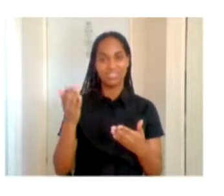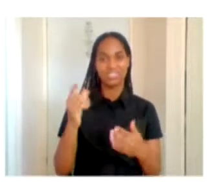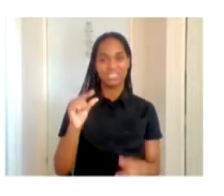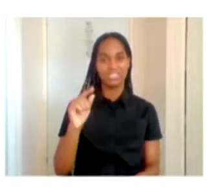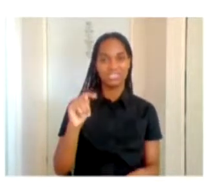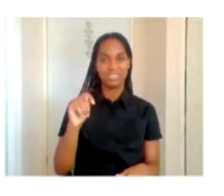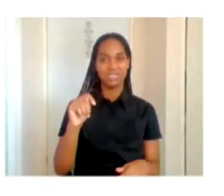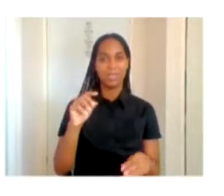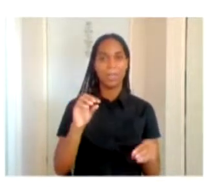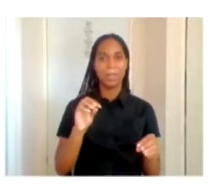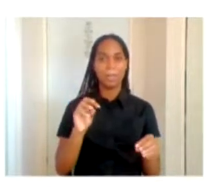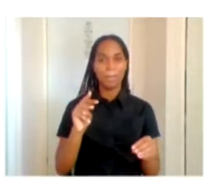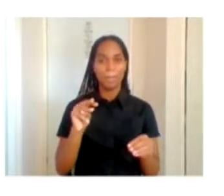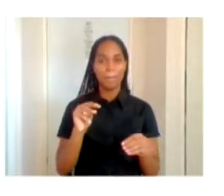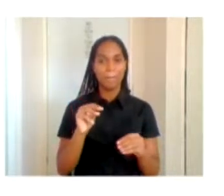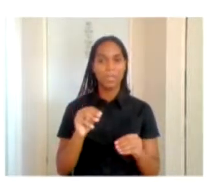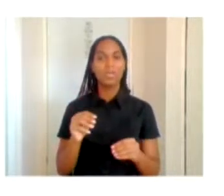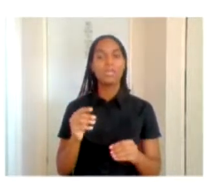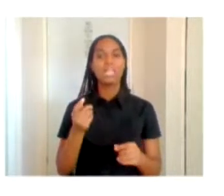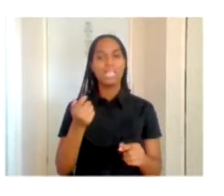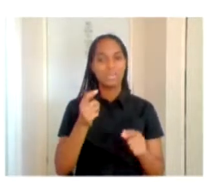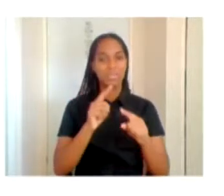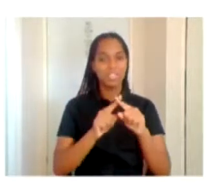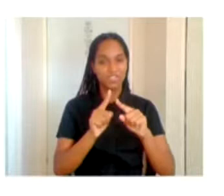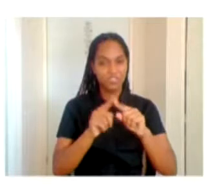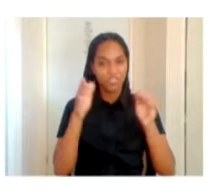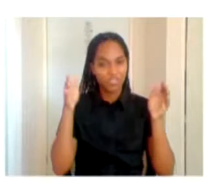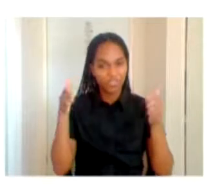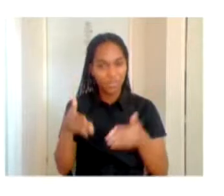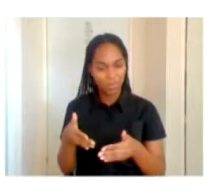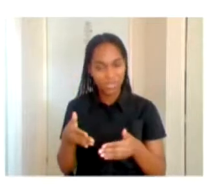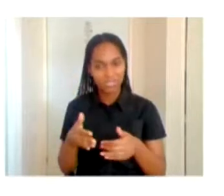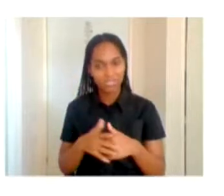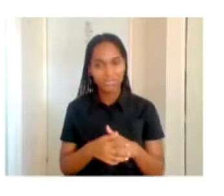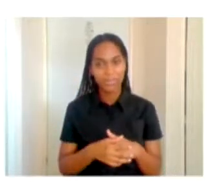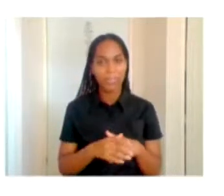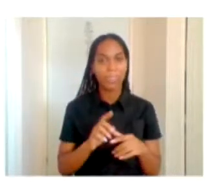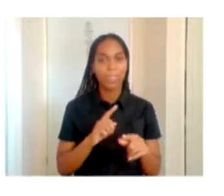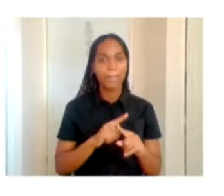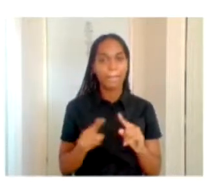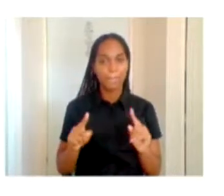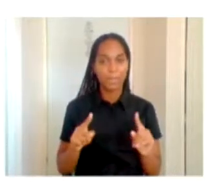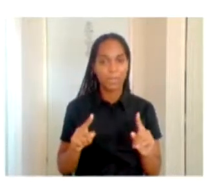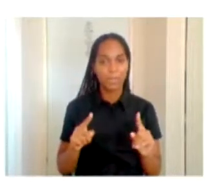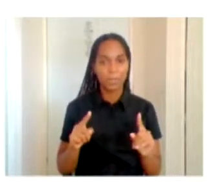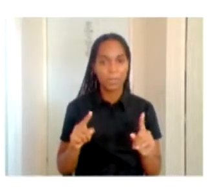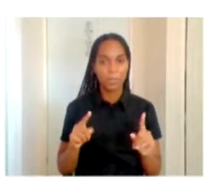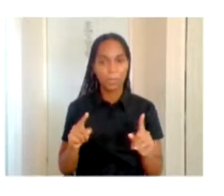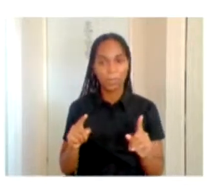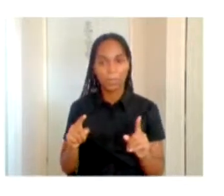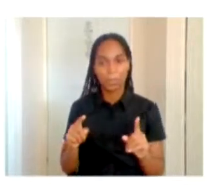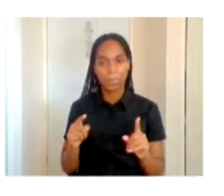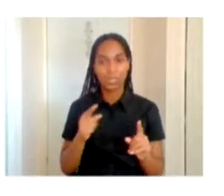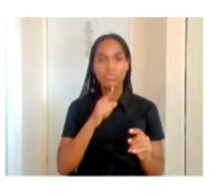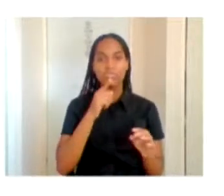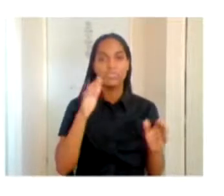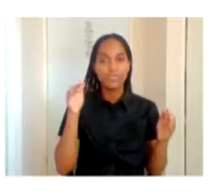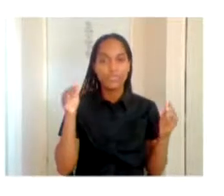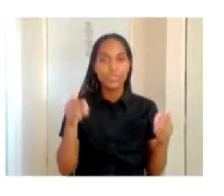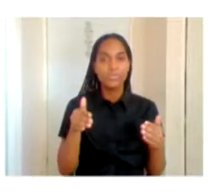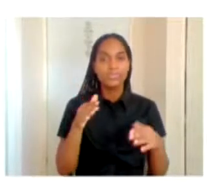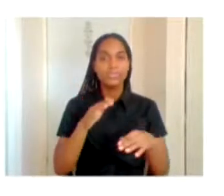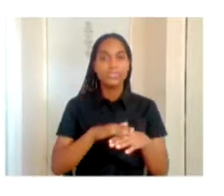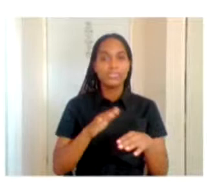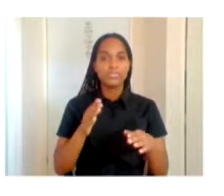So a little bit of different focus, and then but still kind of focusing on the delivery